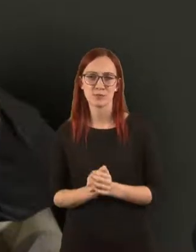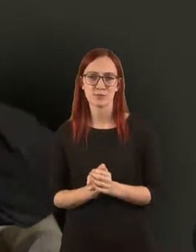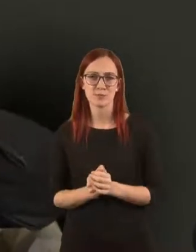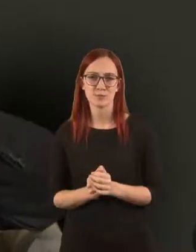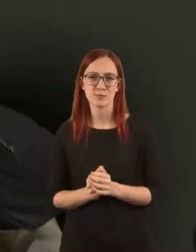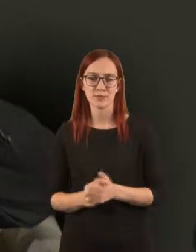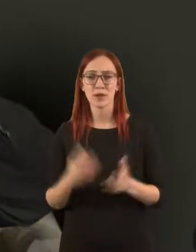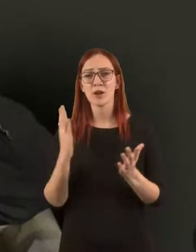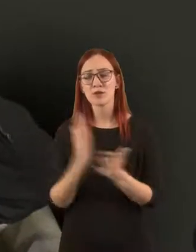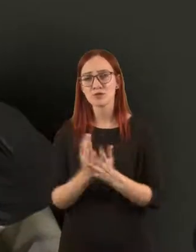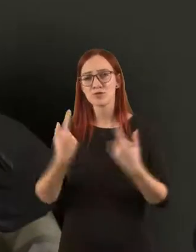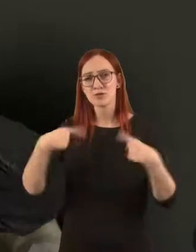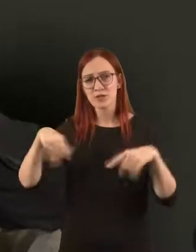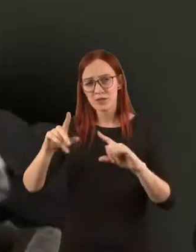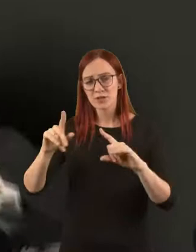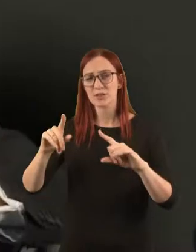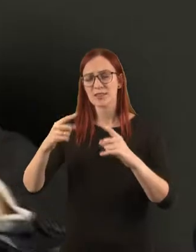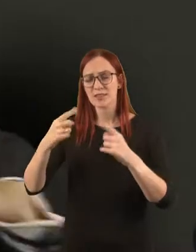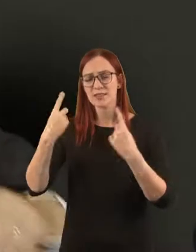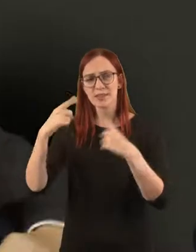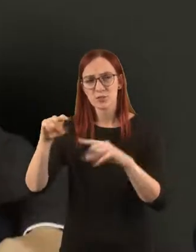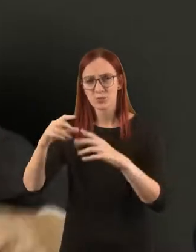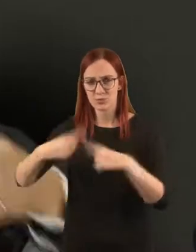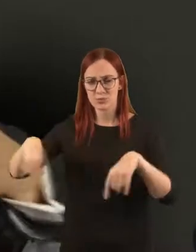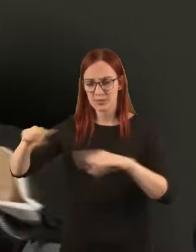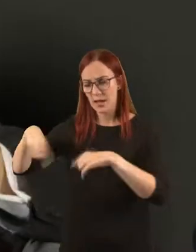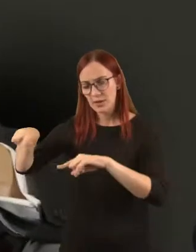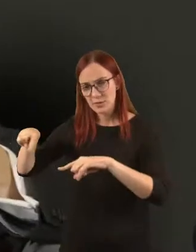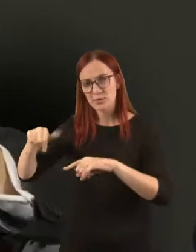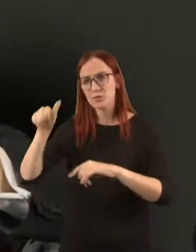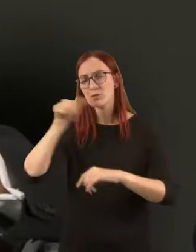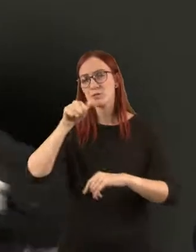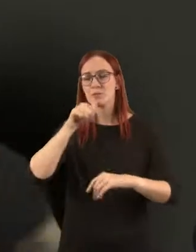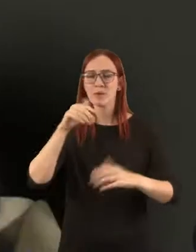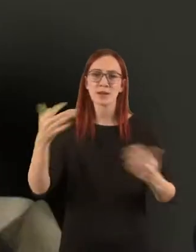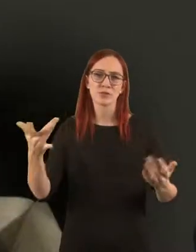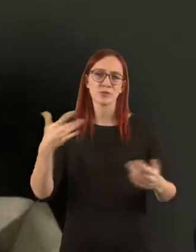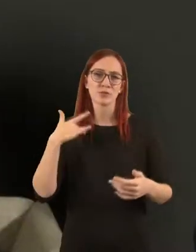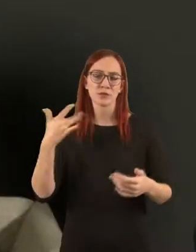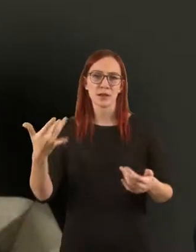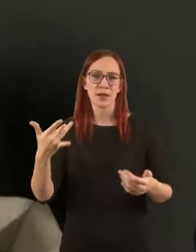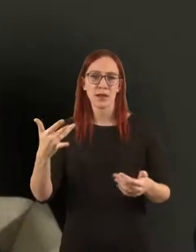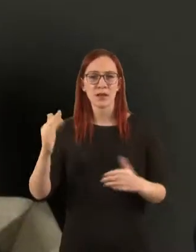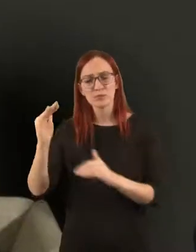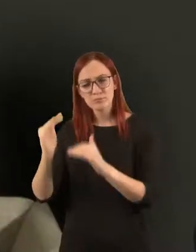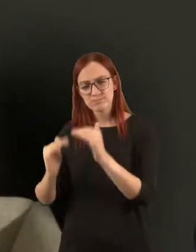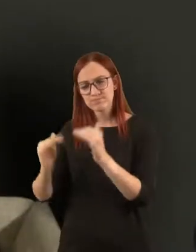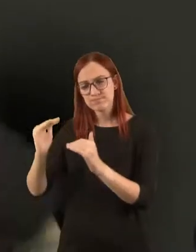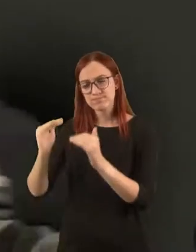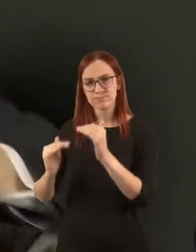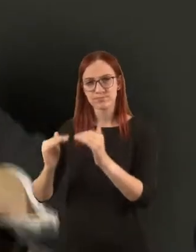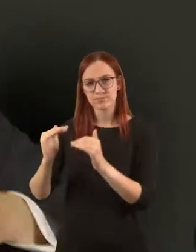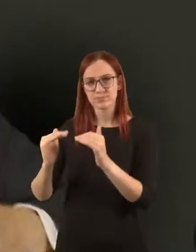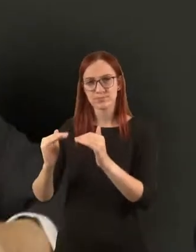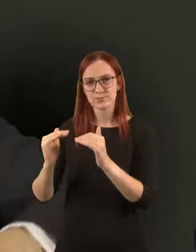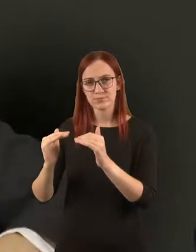carbon rate to increase the, of course, the revenues of the government to invest in those